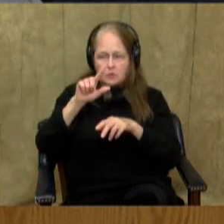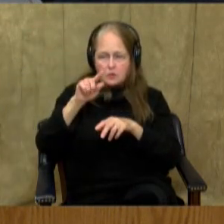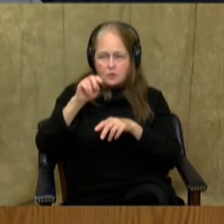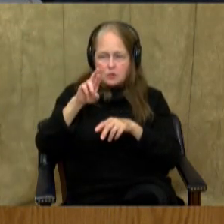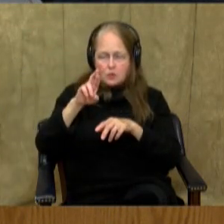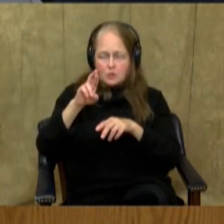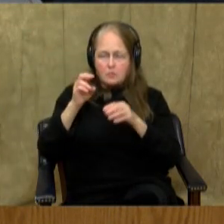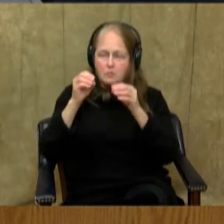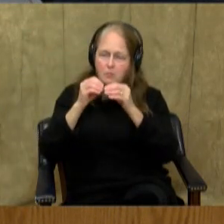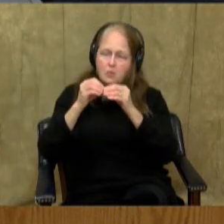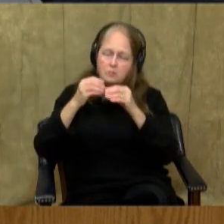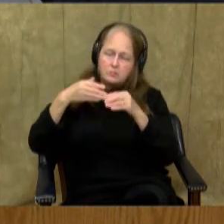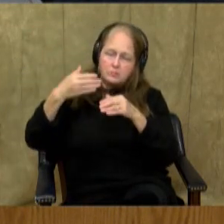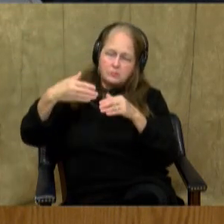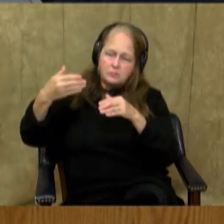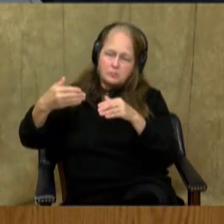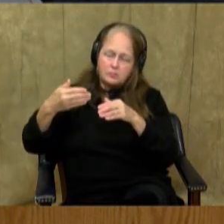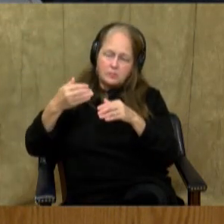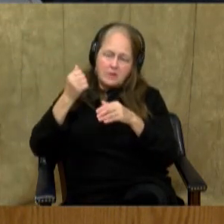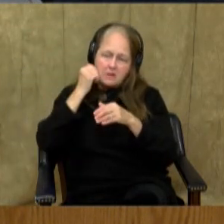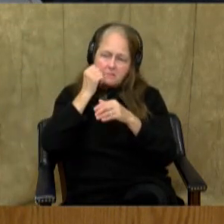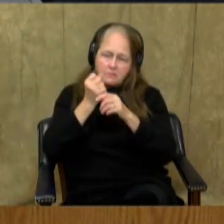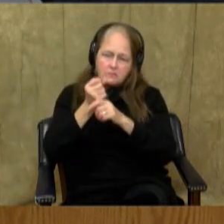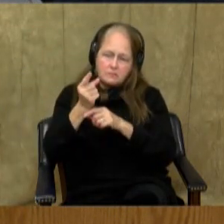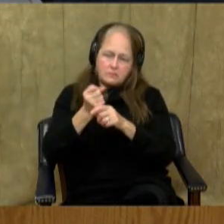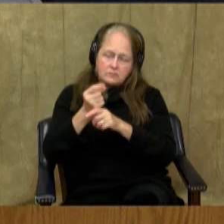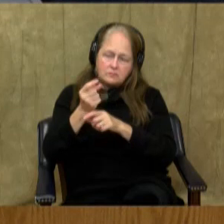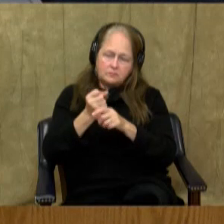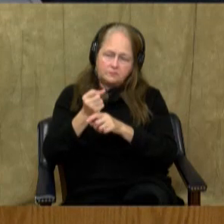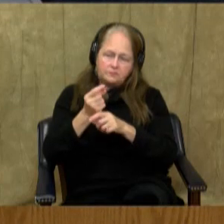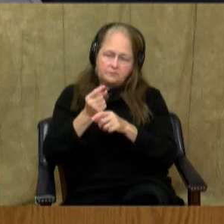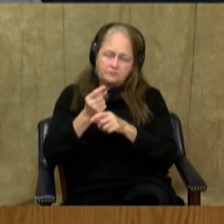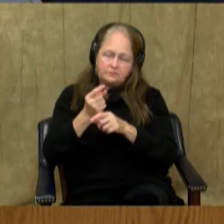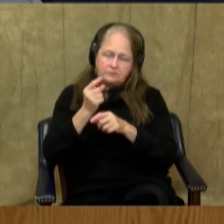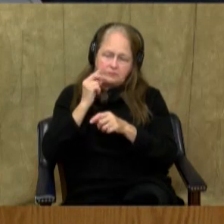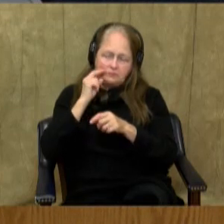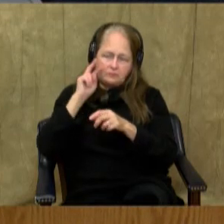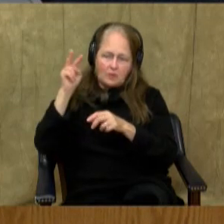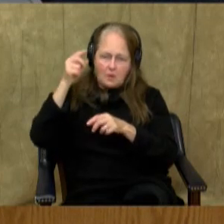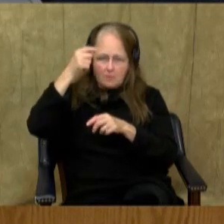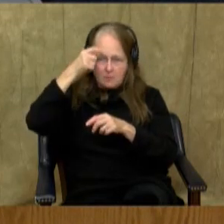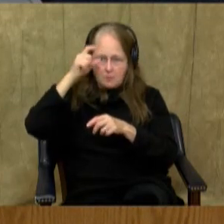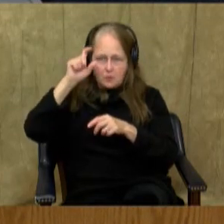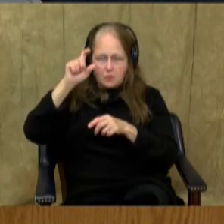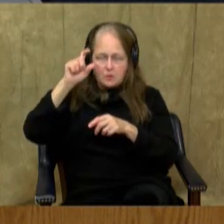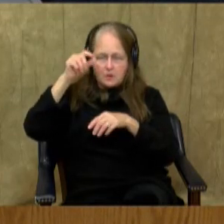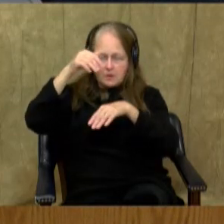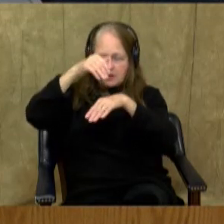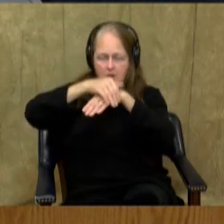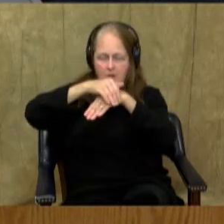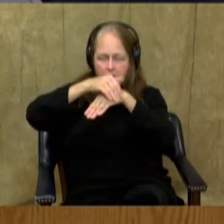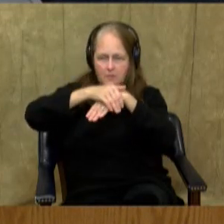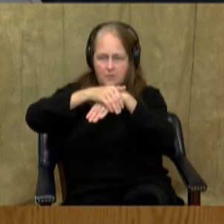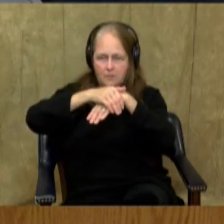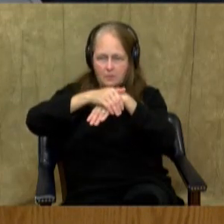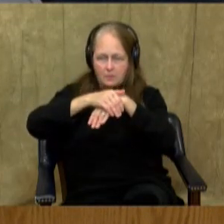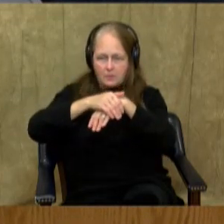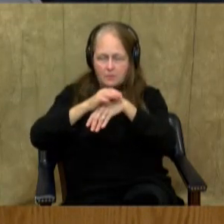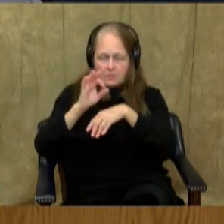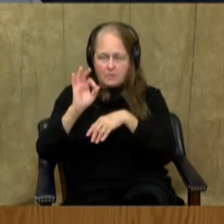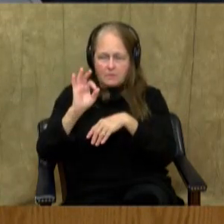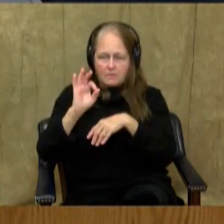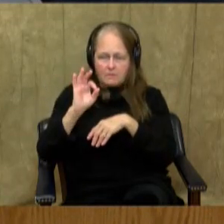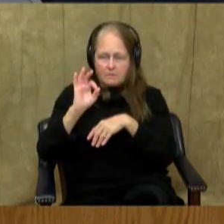more common. There are a few every year, and you're viewing the moon. They happen at night, and it happens in full